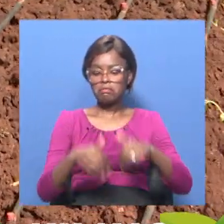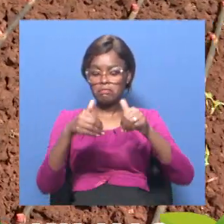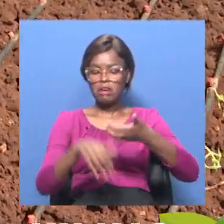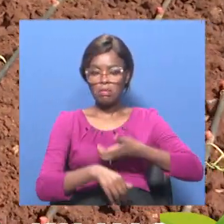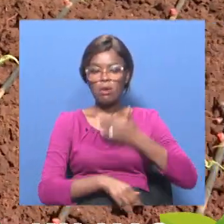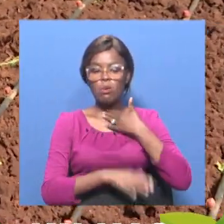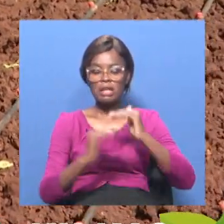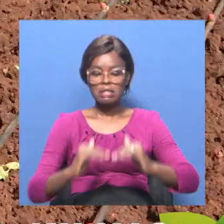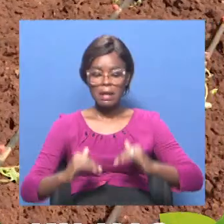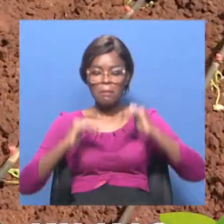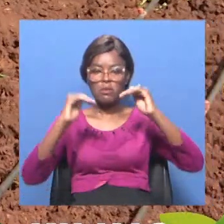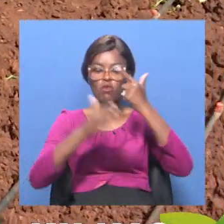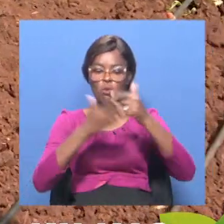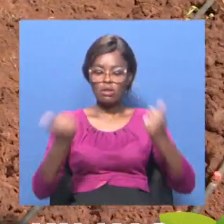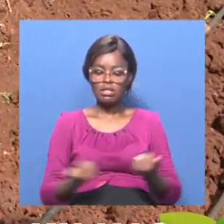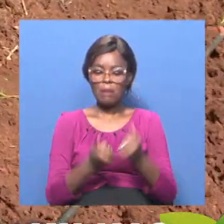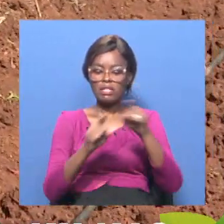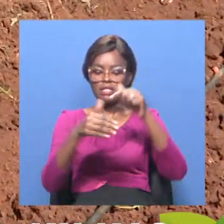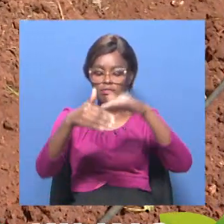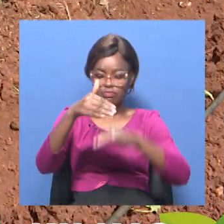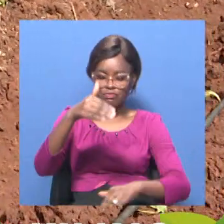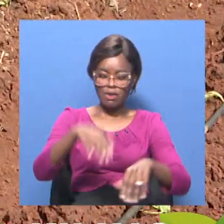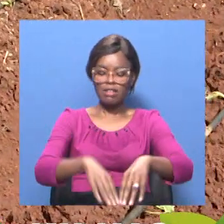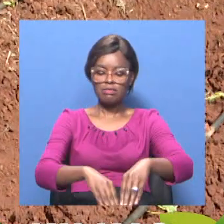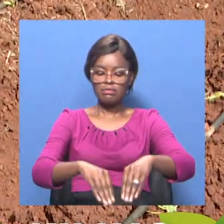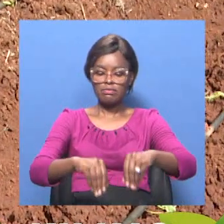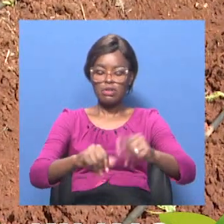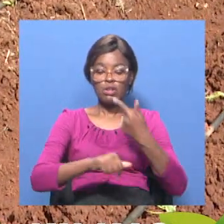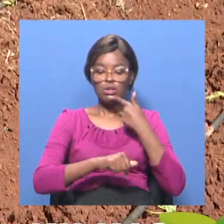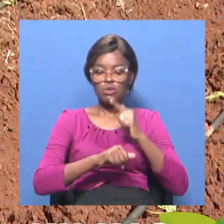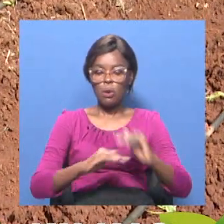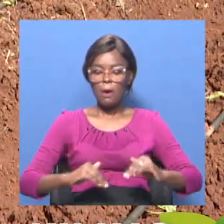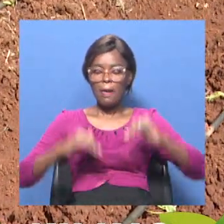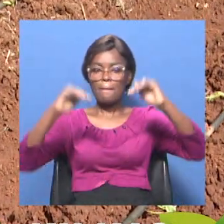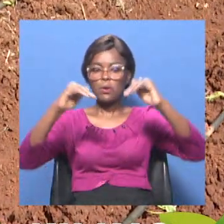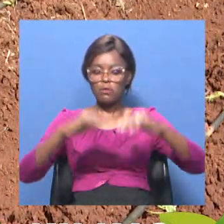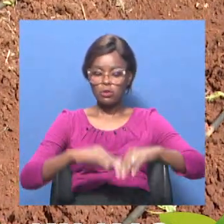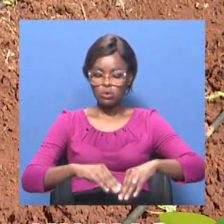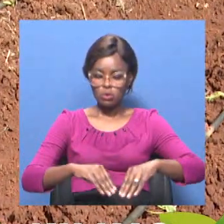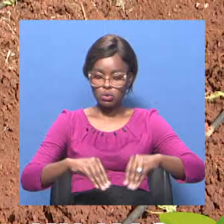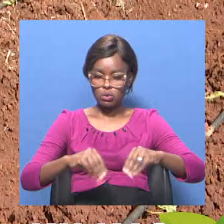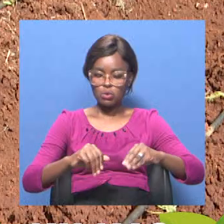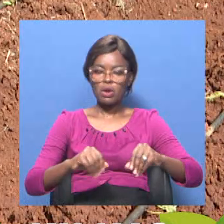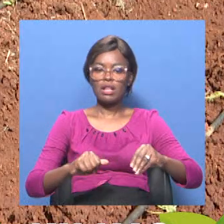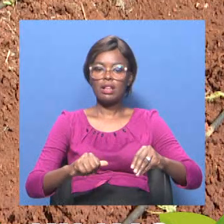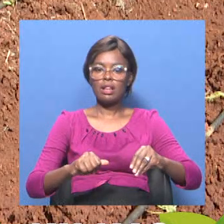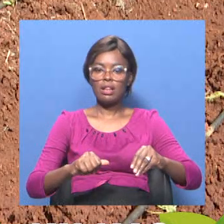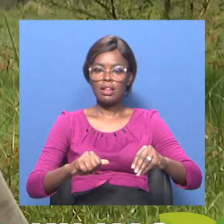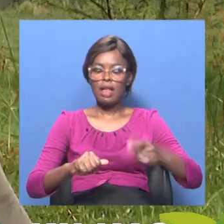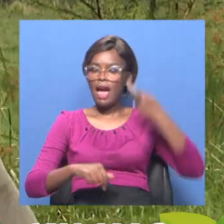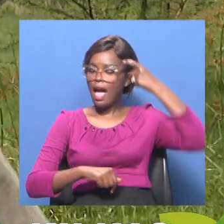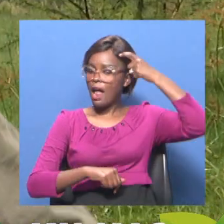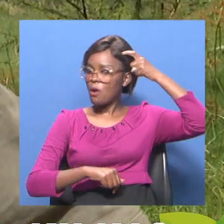hope improves what happens below ground. So improving the soil and the soil organic matter.